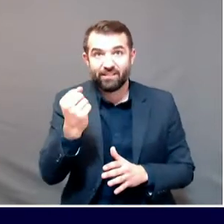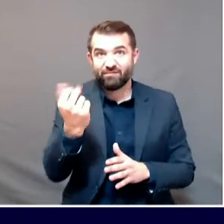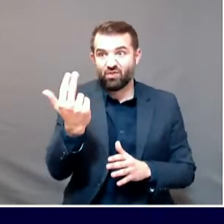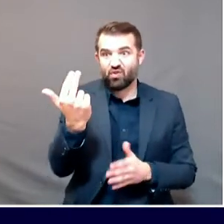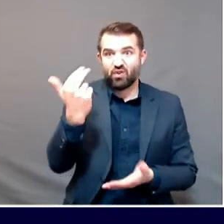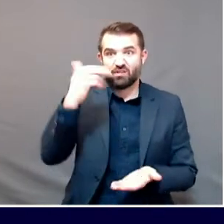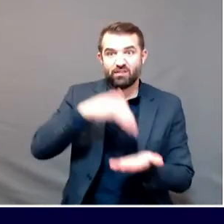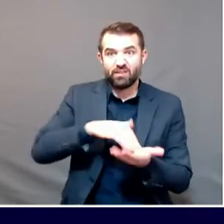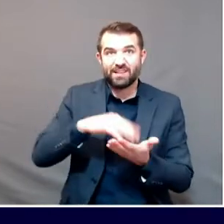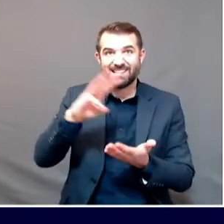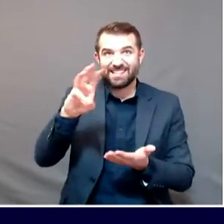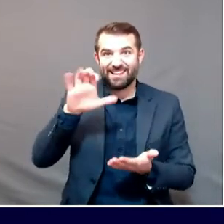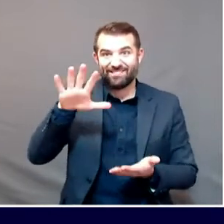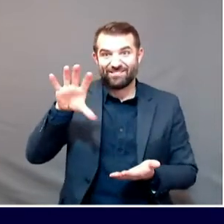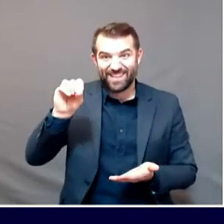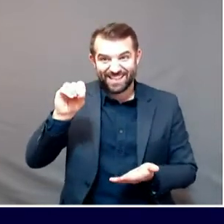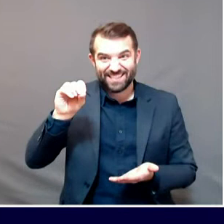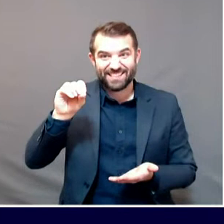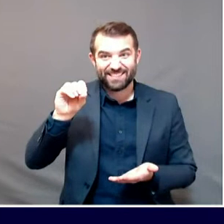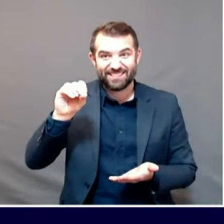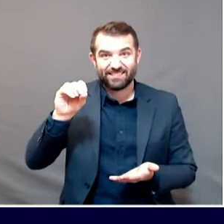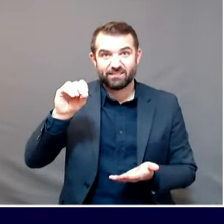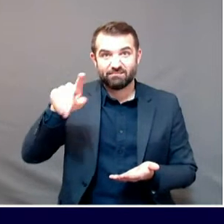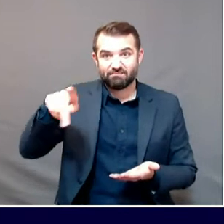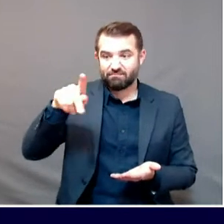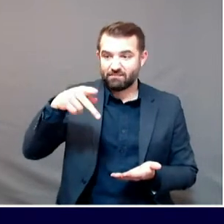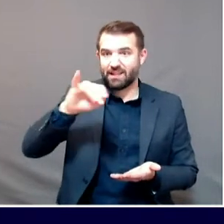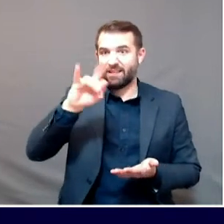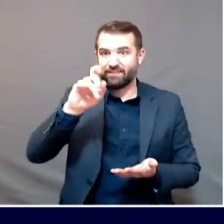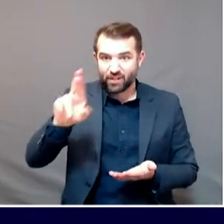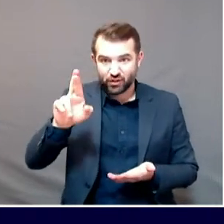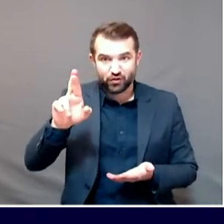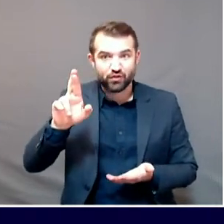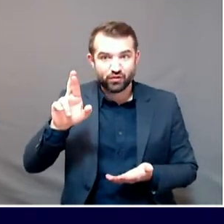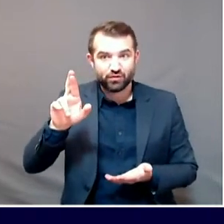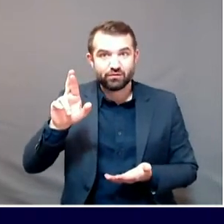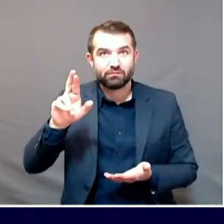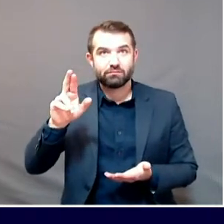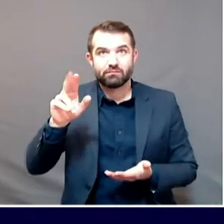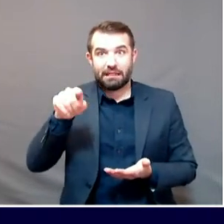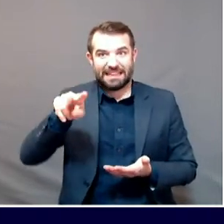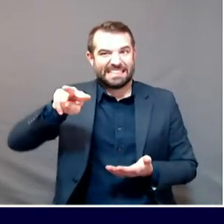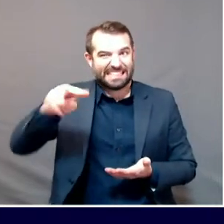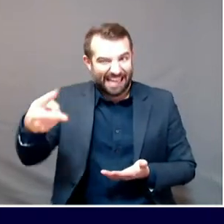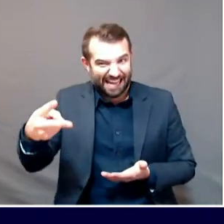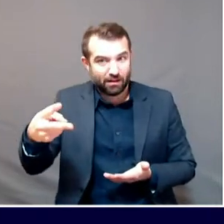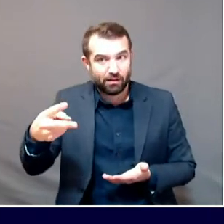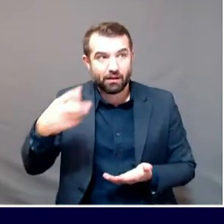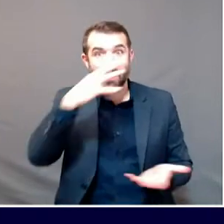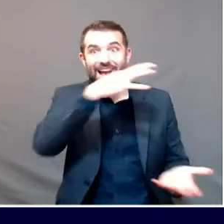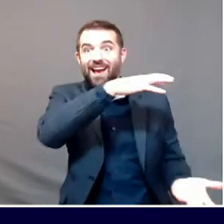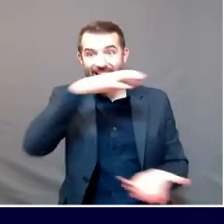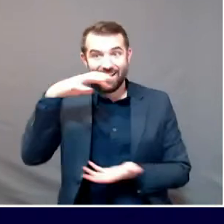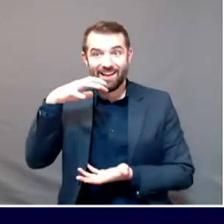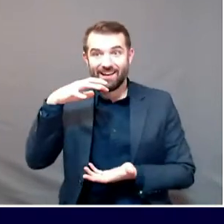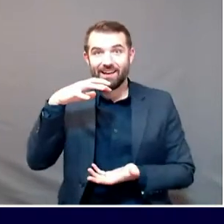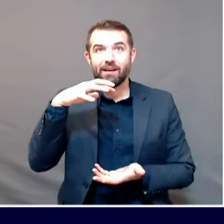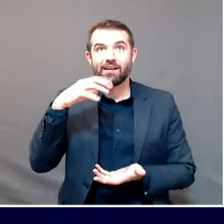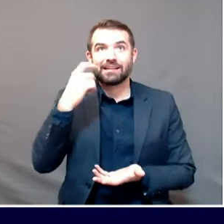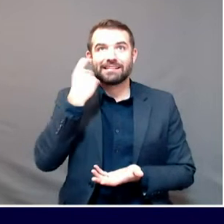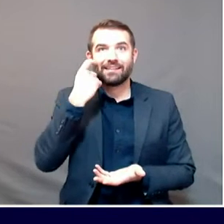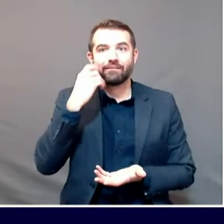13,650 doses of the Pfizer vaccine in this second allocation. A few days ago, we learned that that estimate had